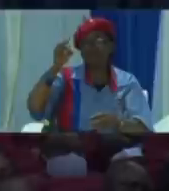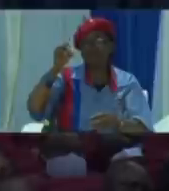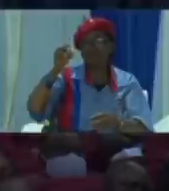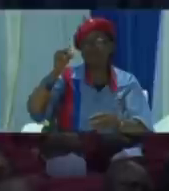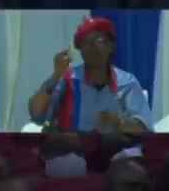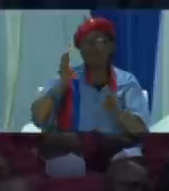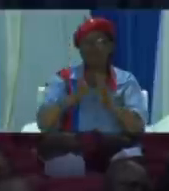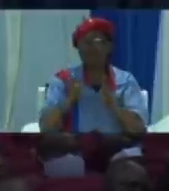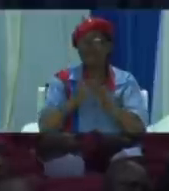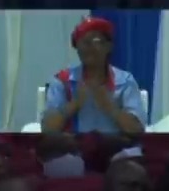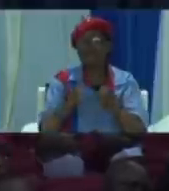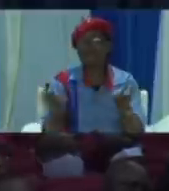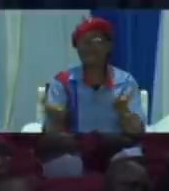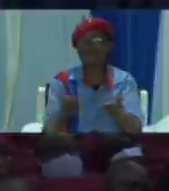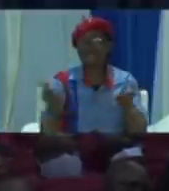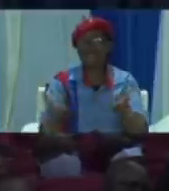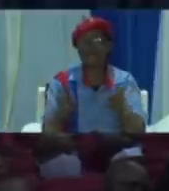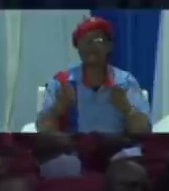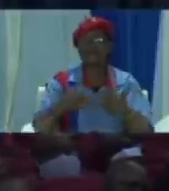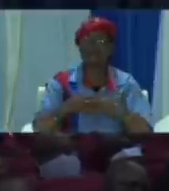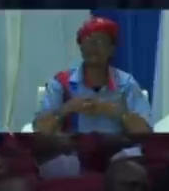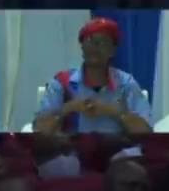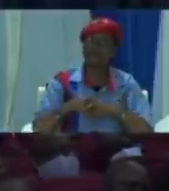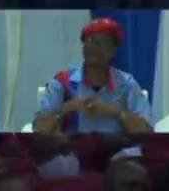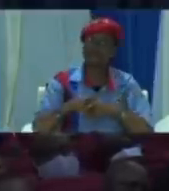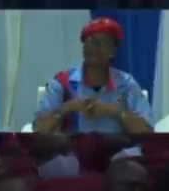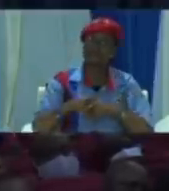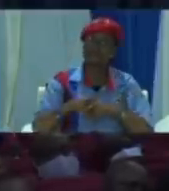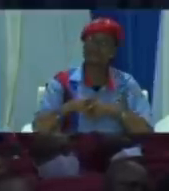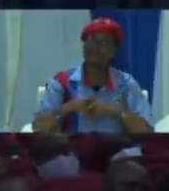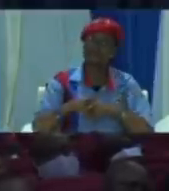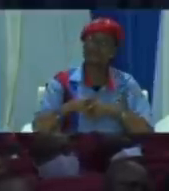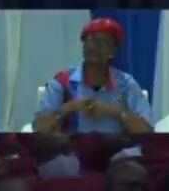Congress here. At